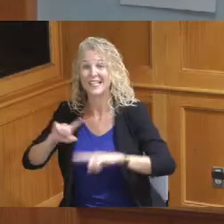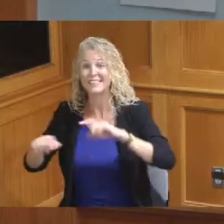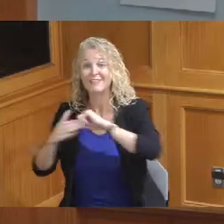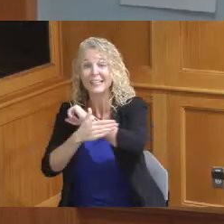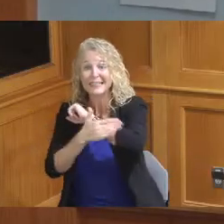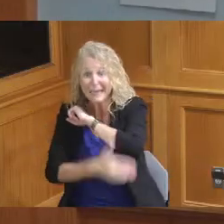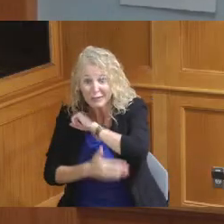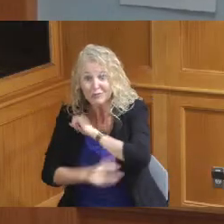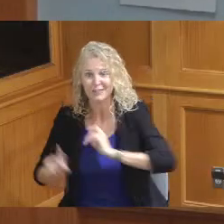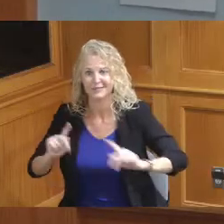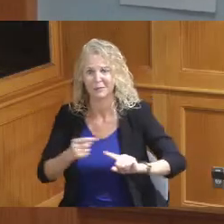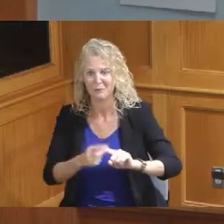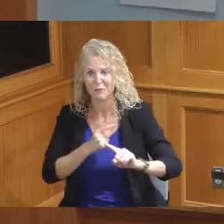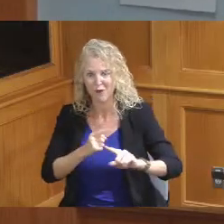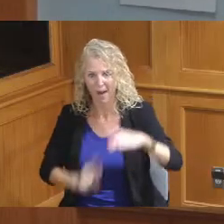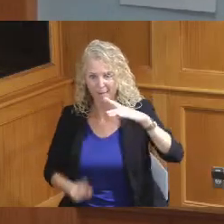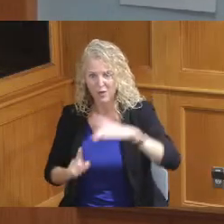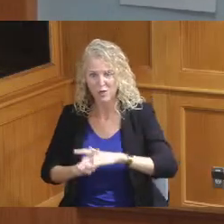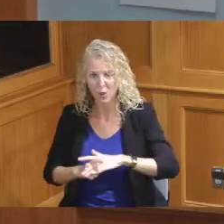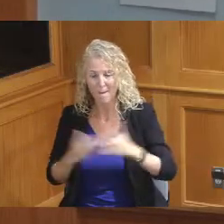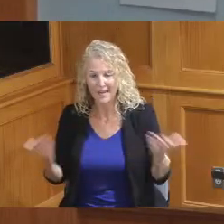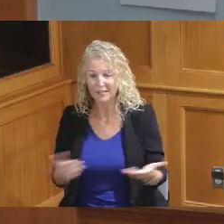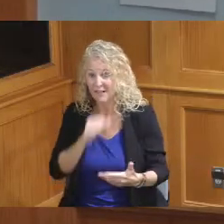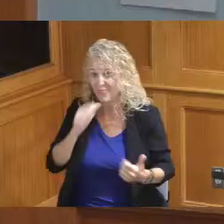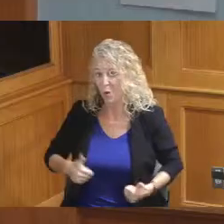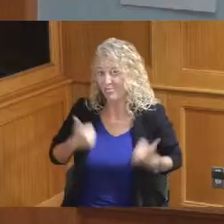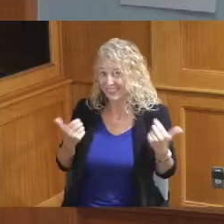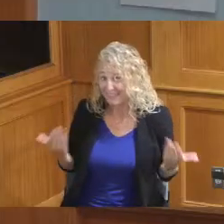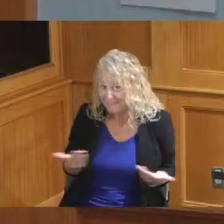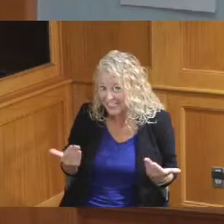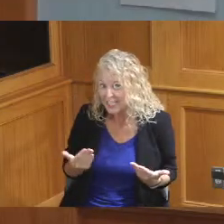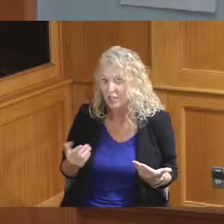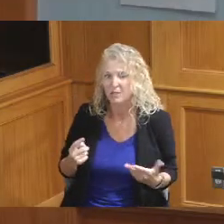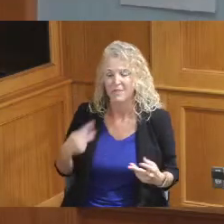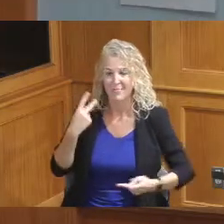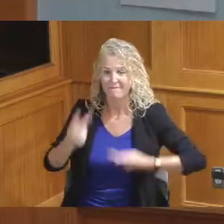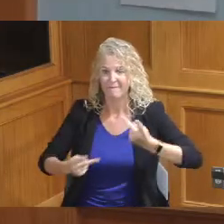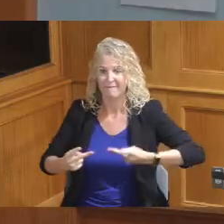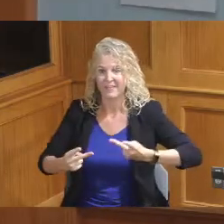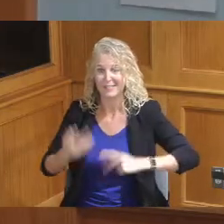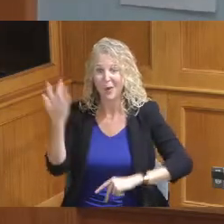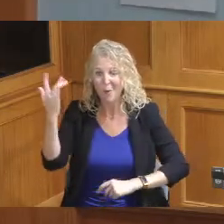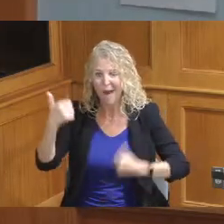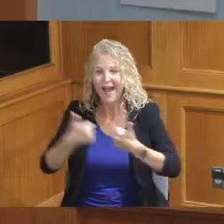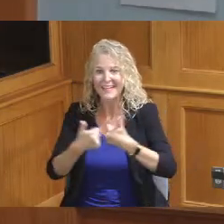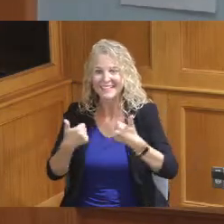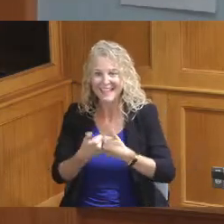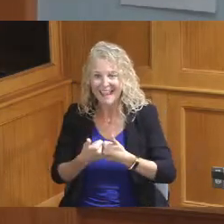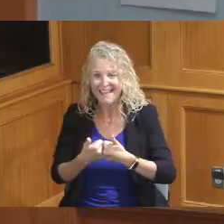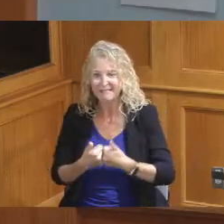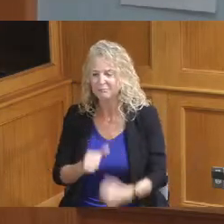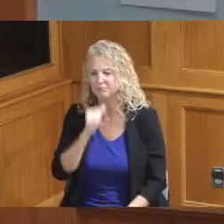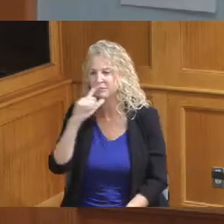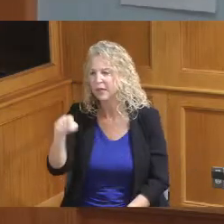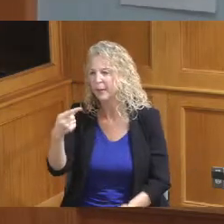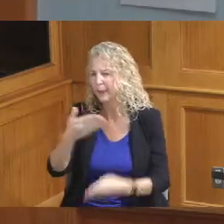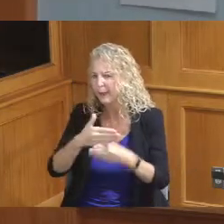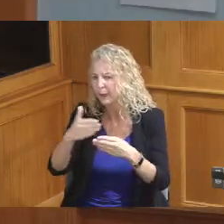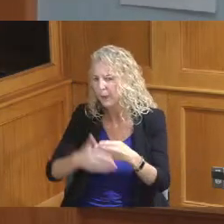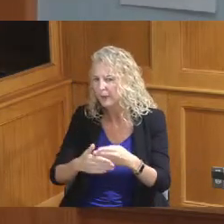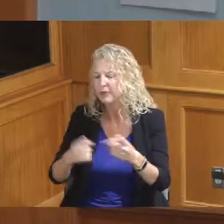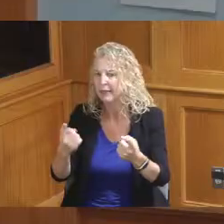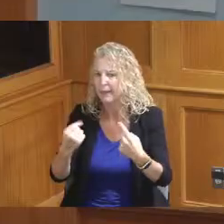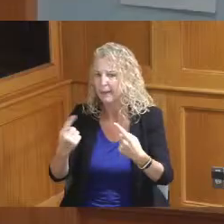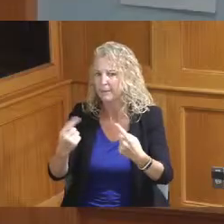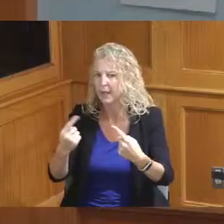countries. People come in town to watch the game. They don't live here. That's where they come in town from. And these people just don't come in for a weekend. They're here a